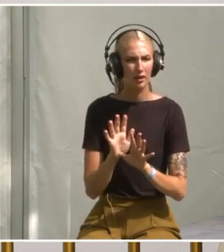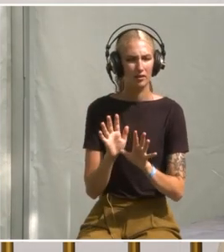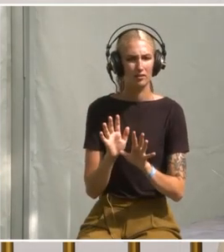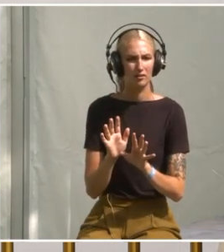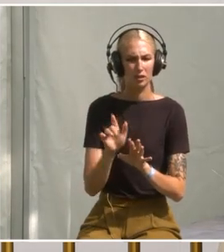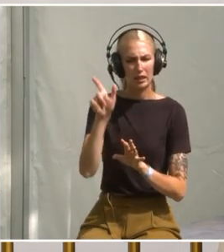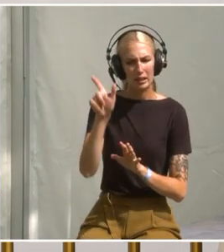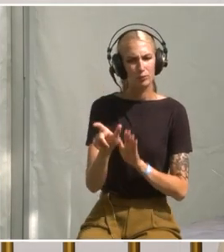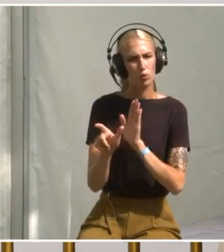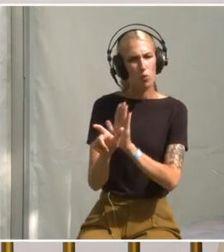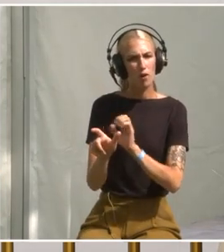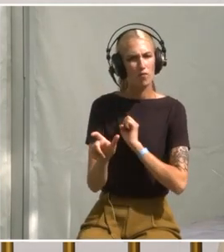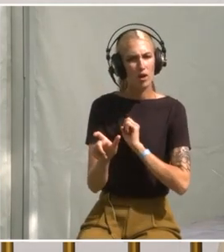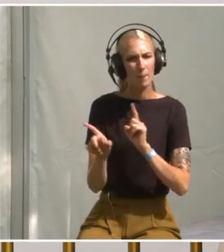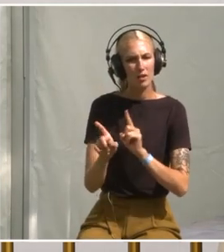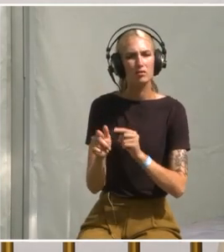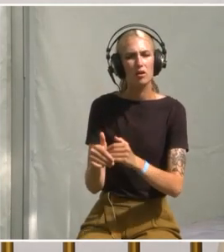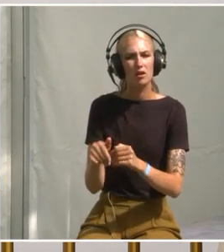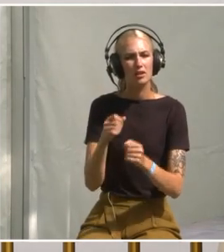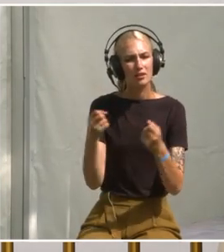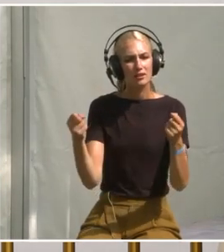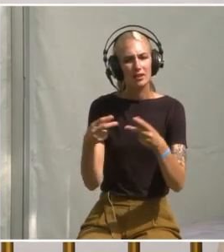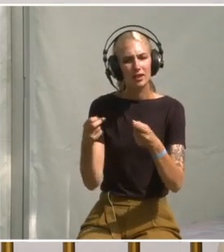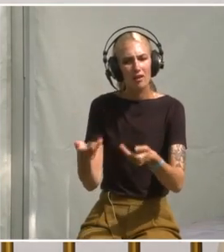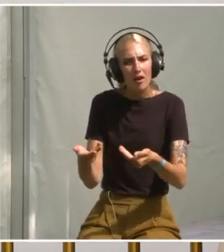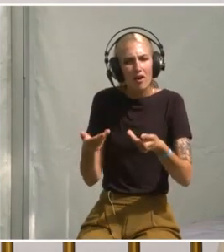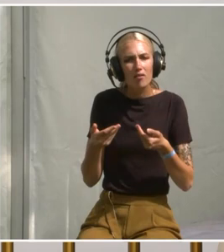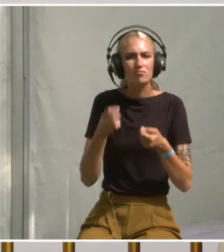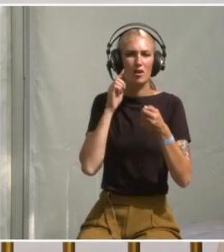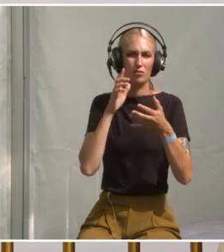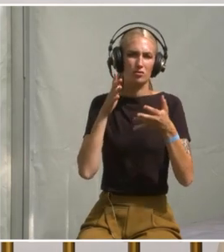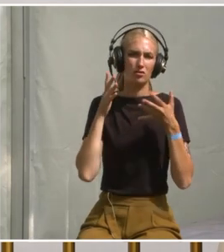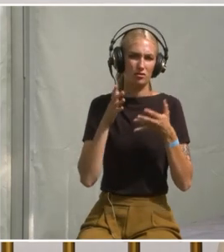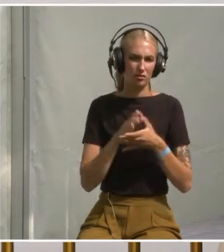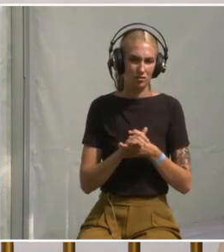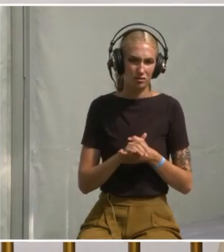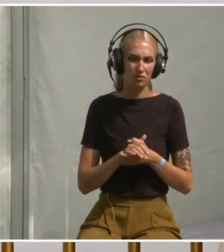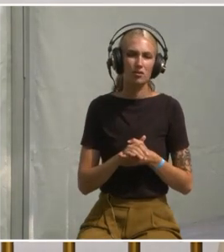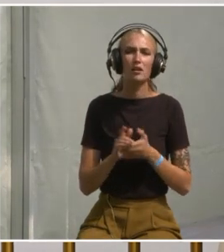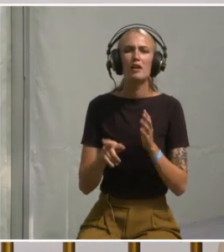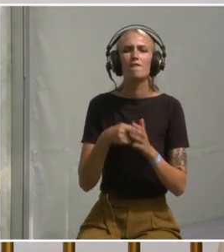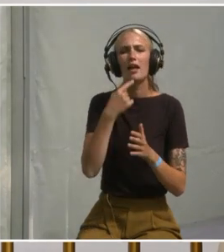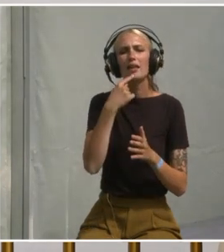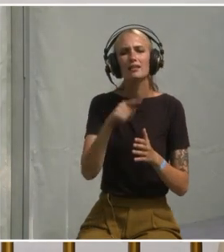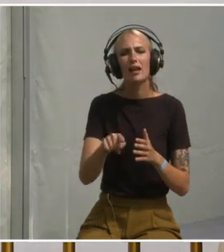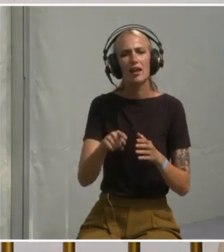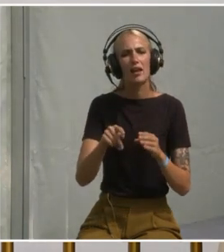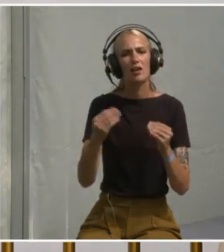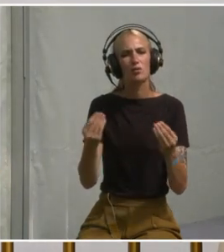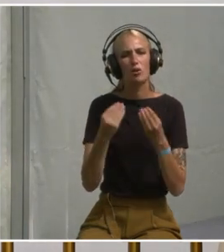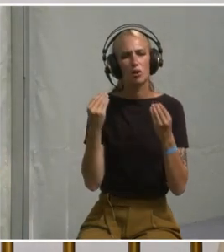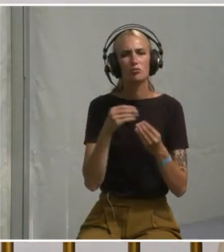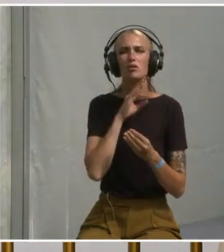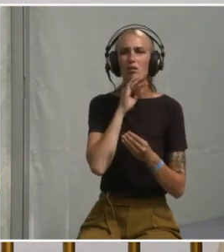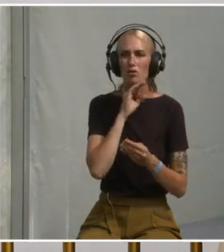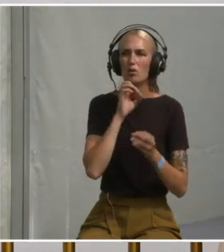this person needs are. And when we make this language courses, then we understood we have to deal with 60,000